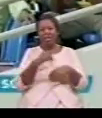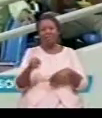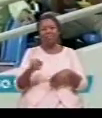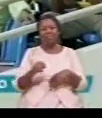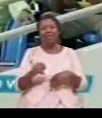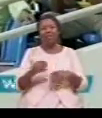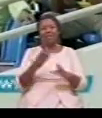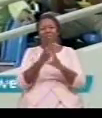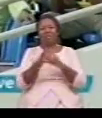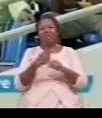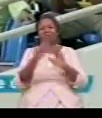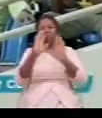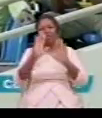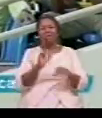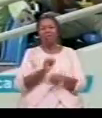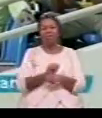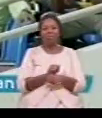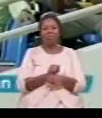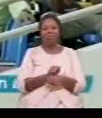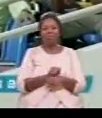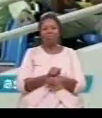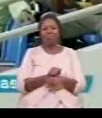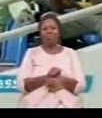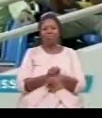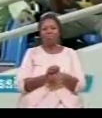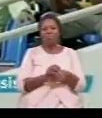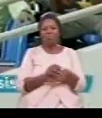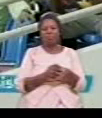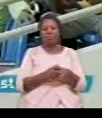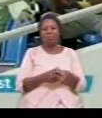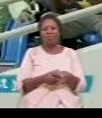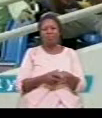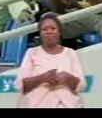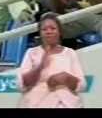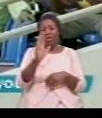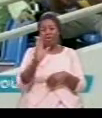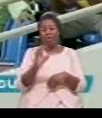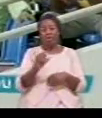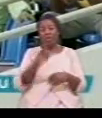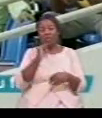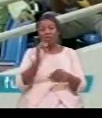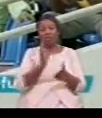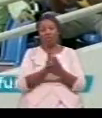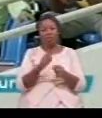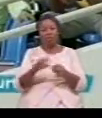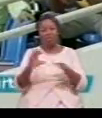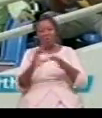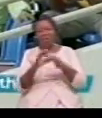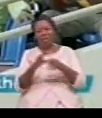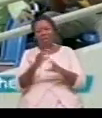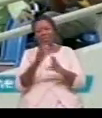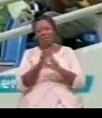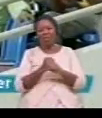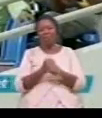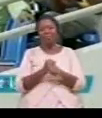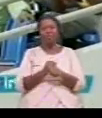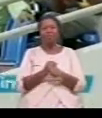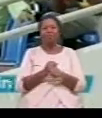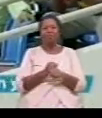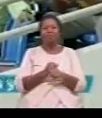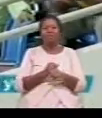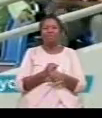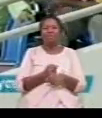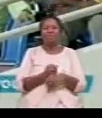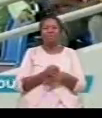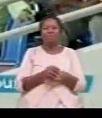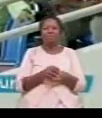miracle. See the simplicity. Just to connect and to receive. He's been released. He has given